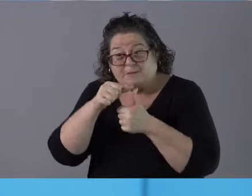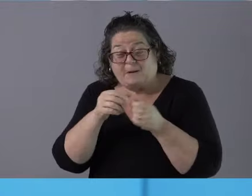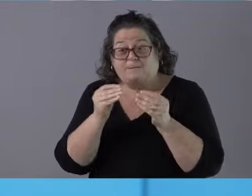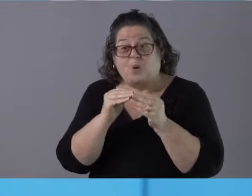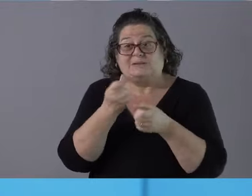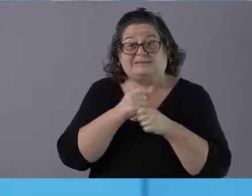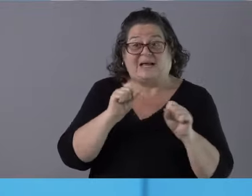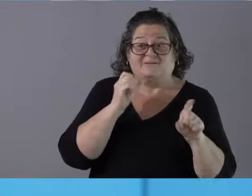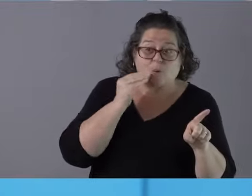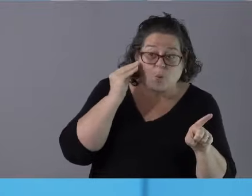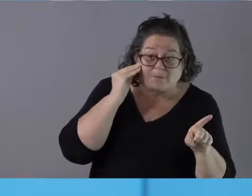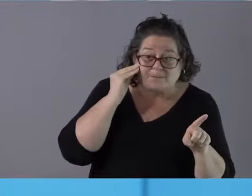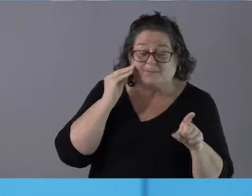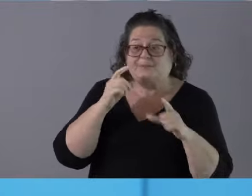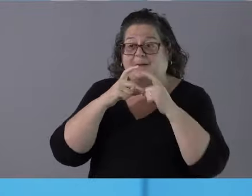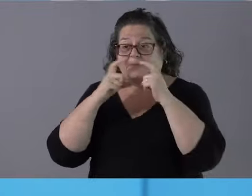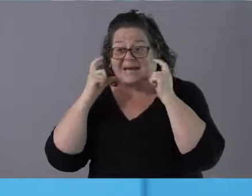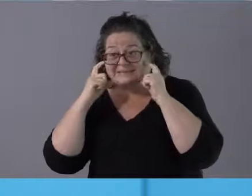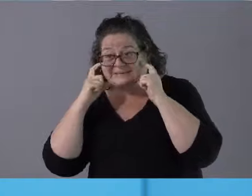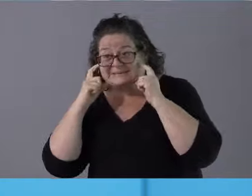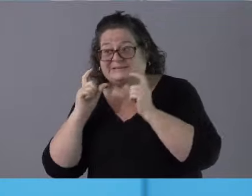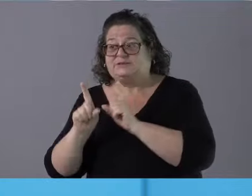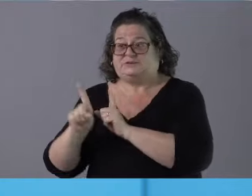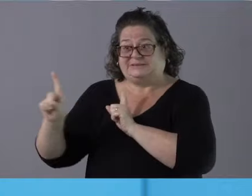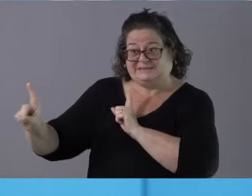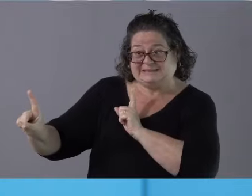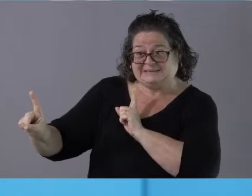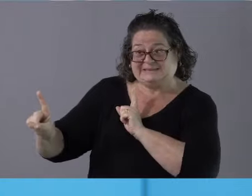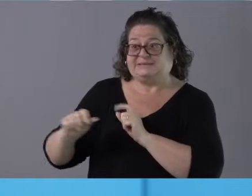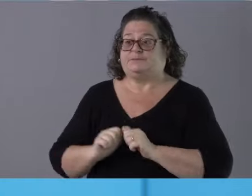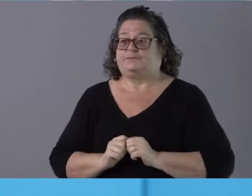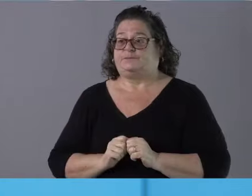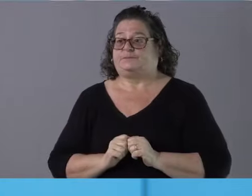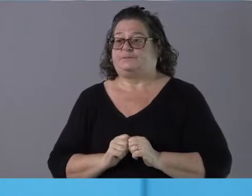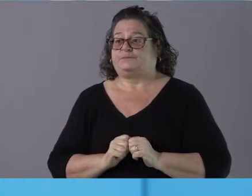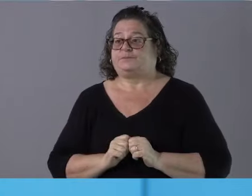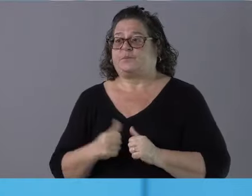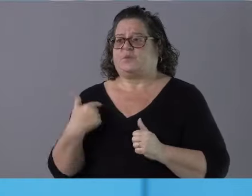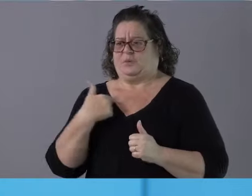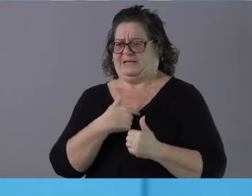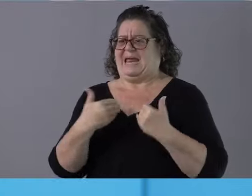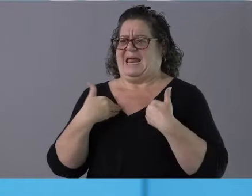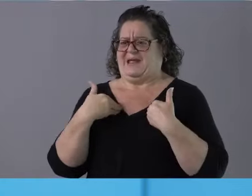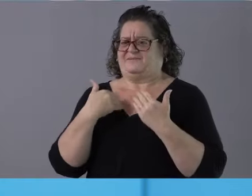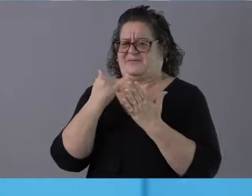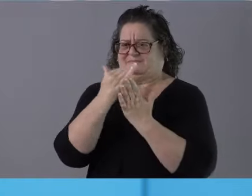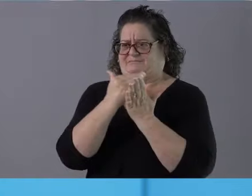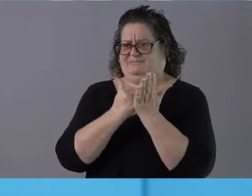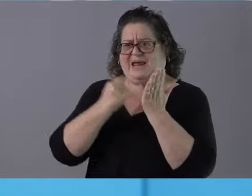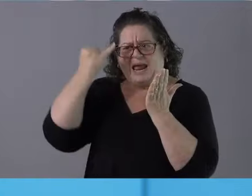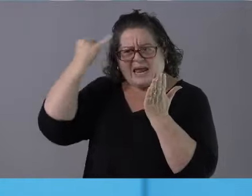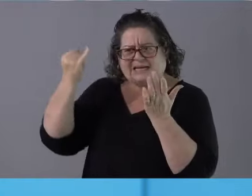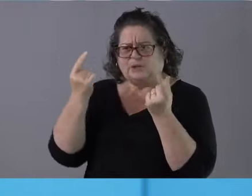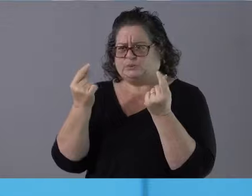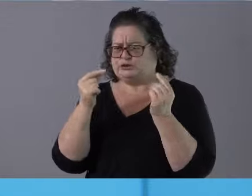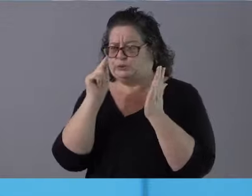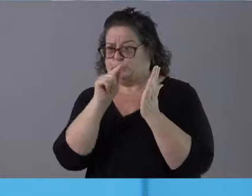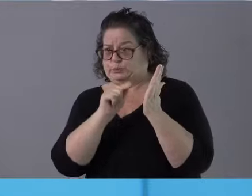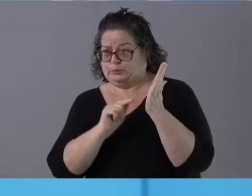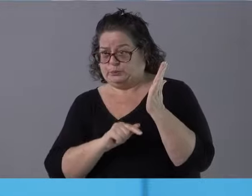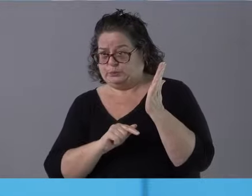do have guidance available once we get into a safer area in terms of case